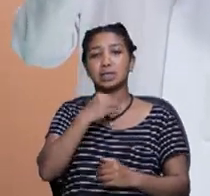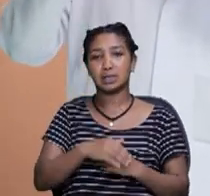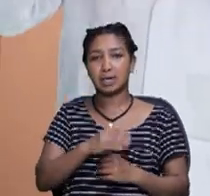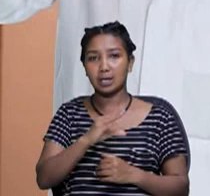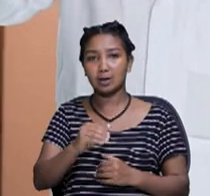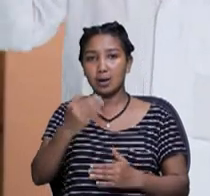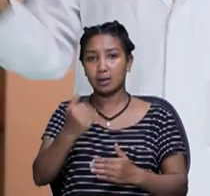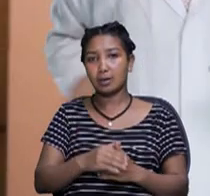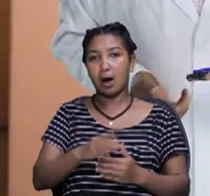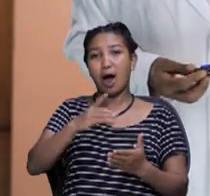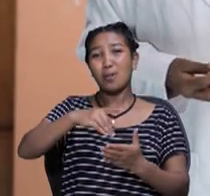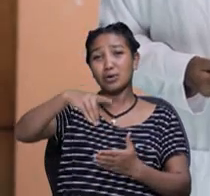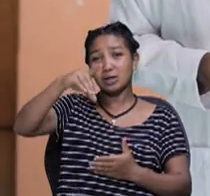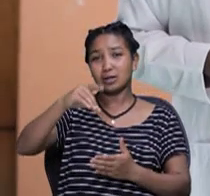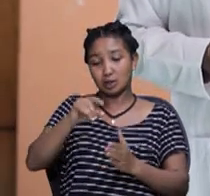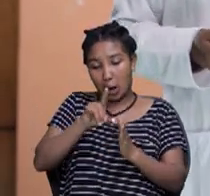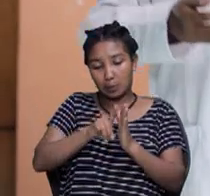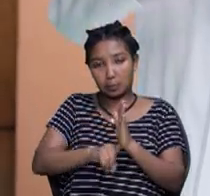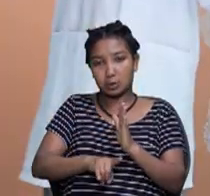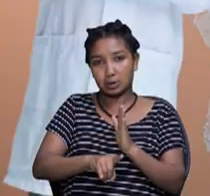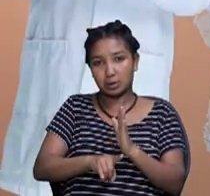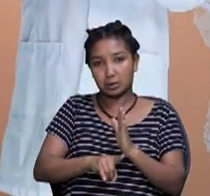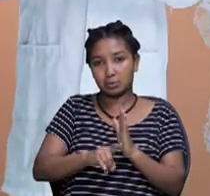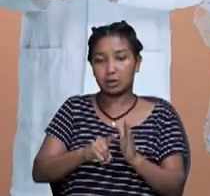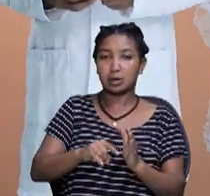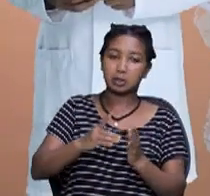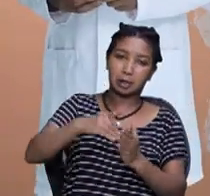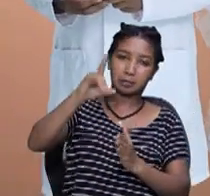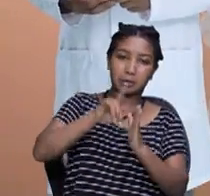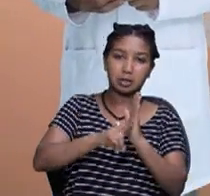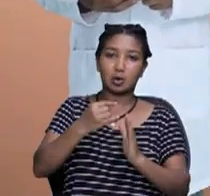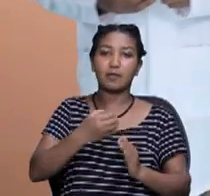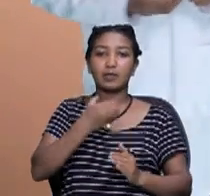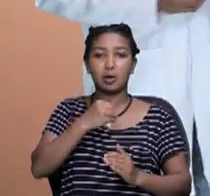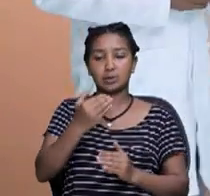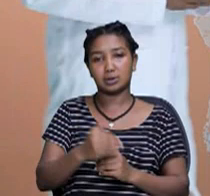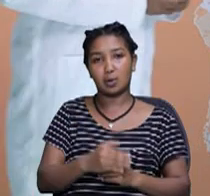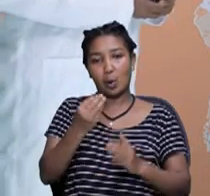and hyposecretion of thyroxine and hypersecretion of thyroxine?